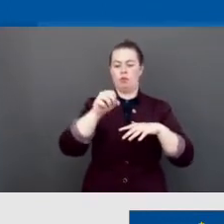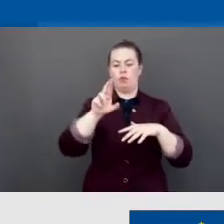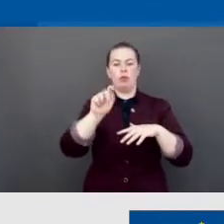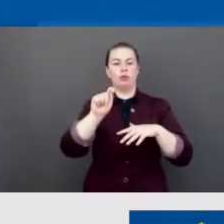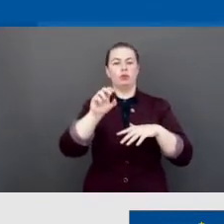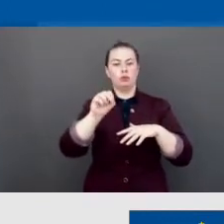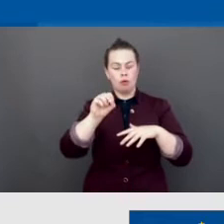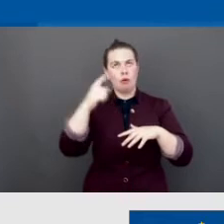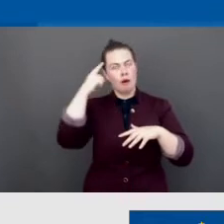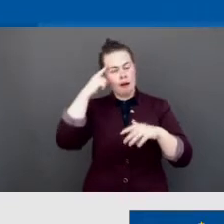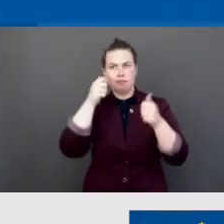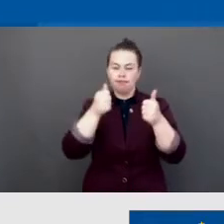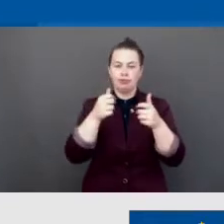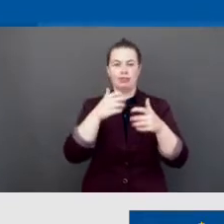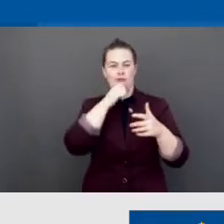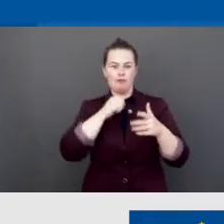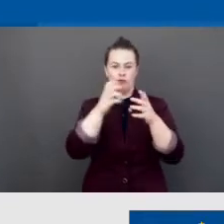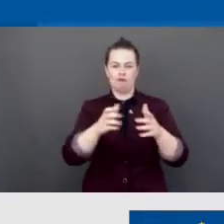a regional network from